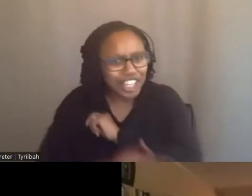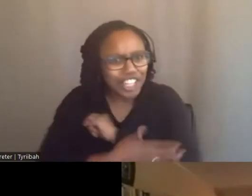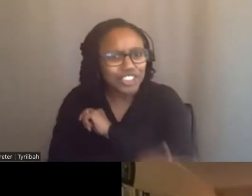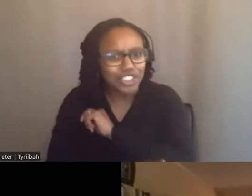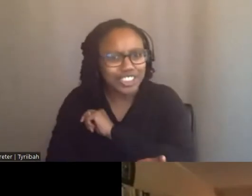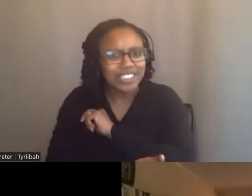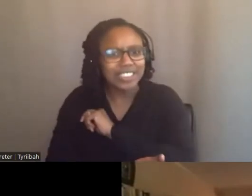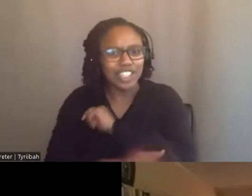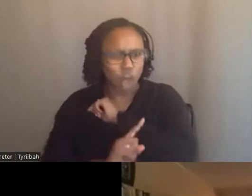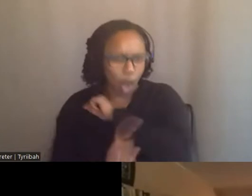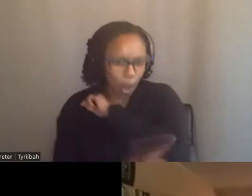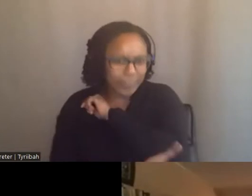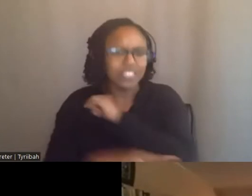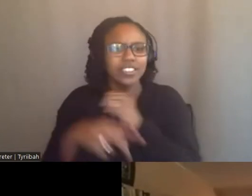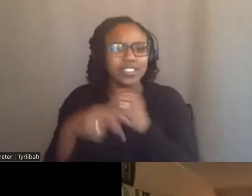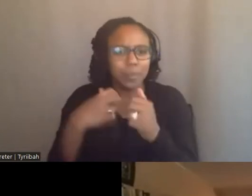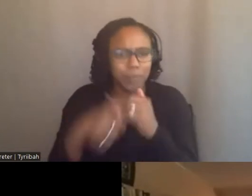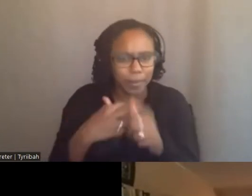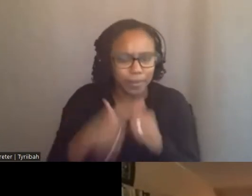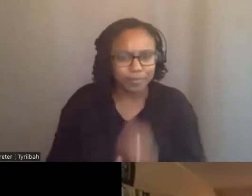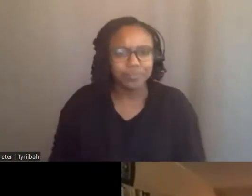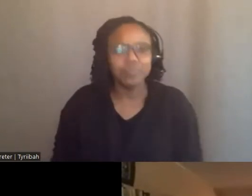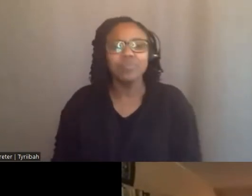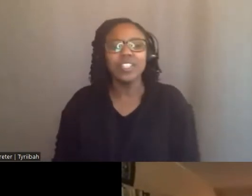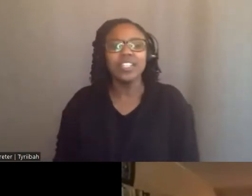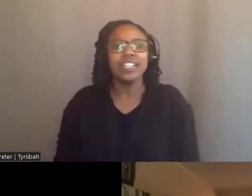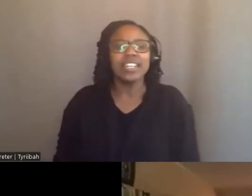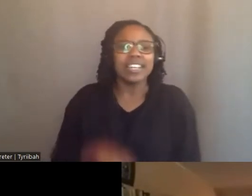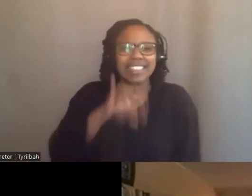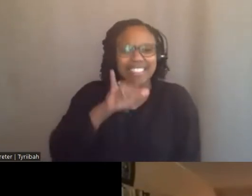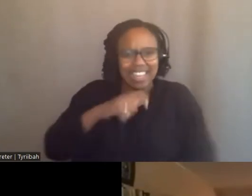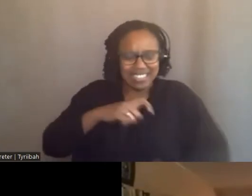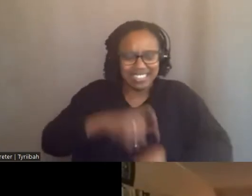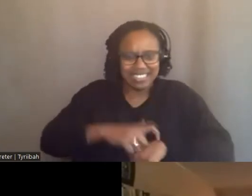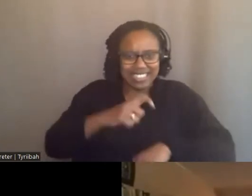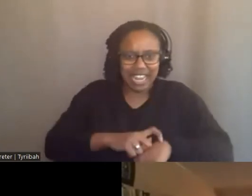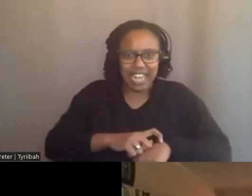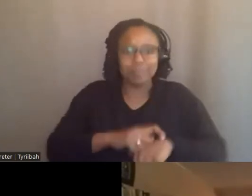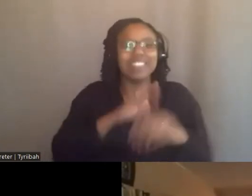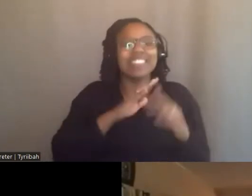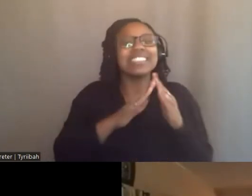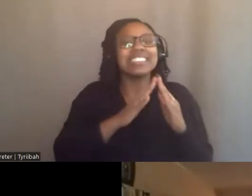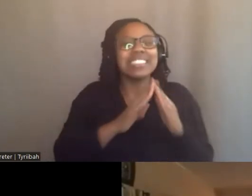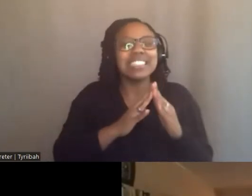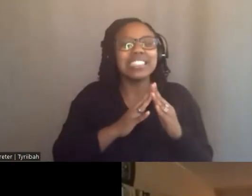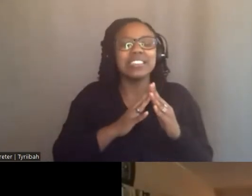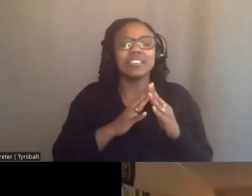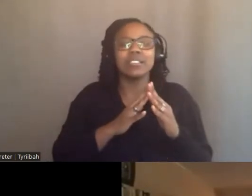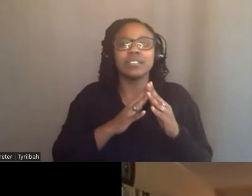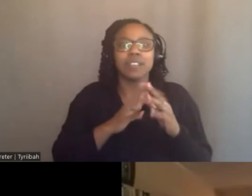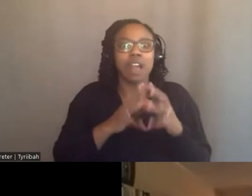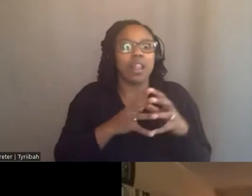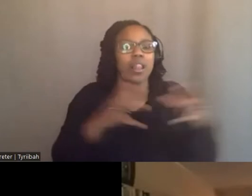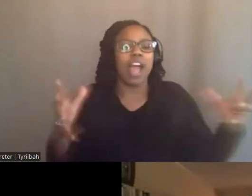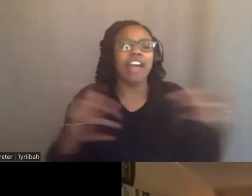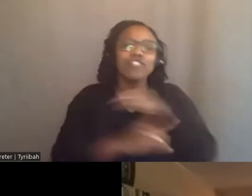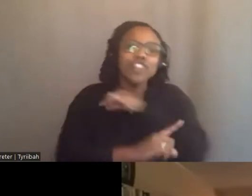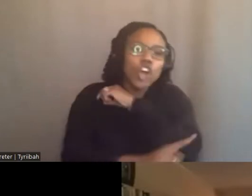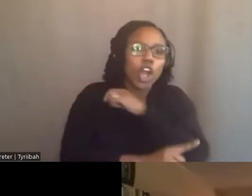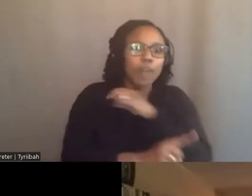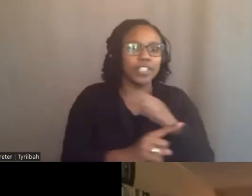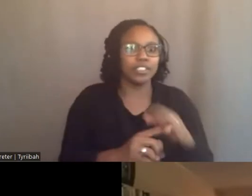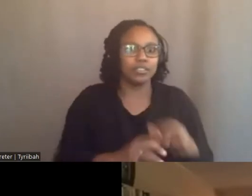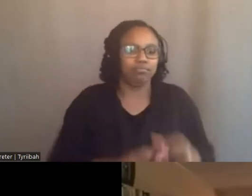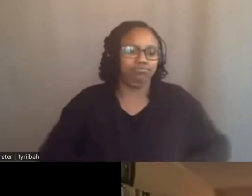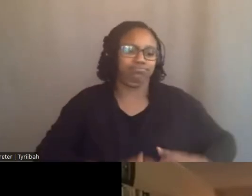an enormous amount of consumer garbage that our cities had not yet figured out how to dispose of. And